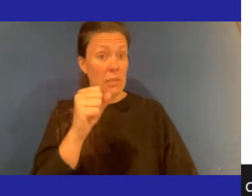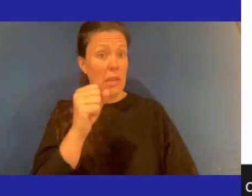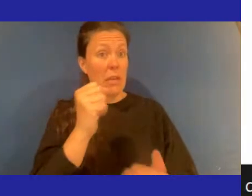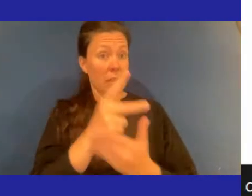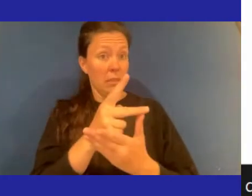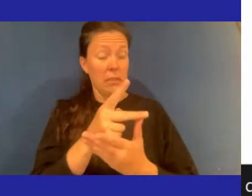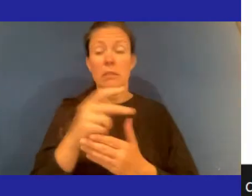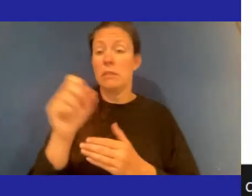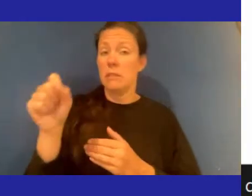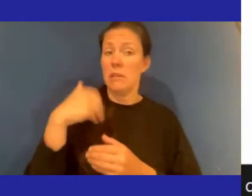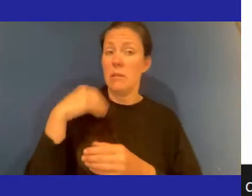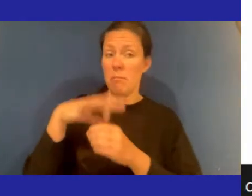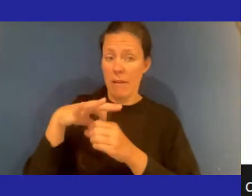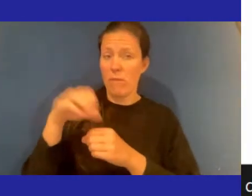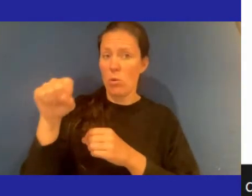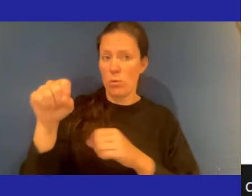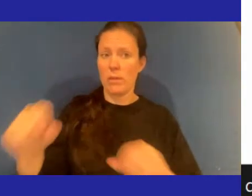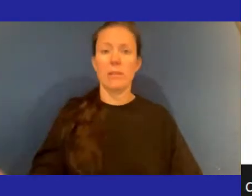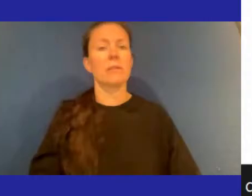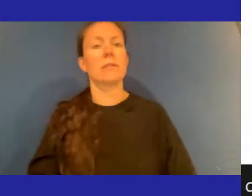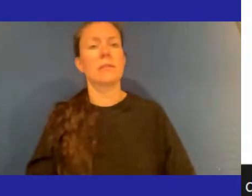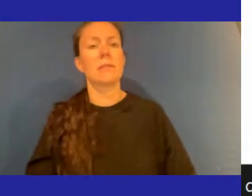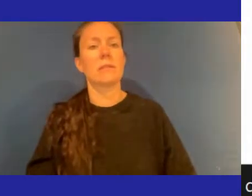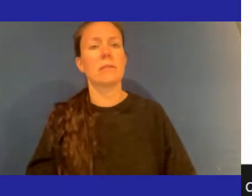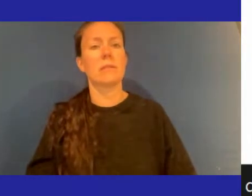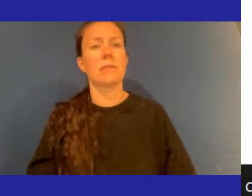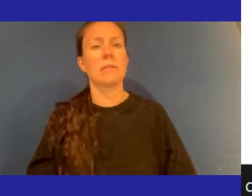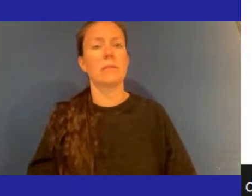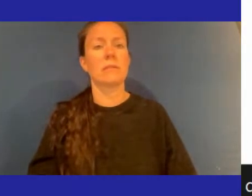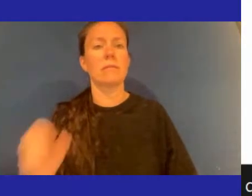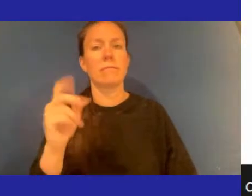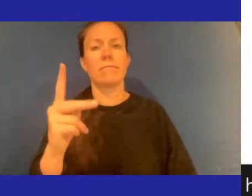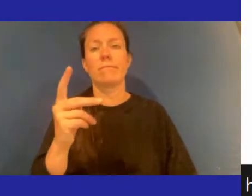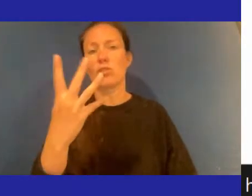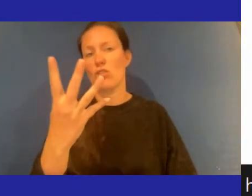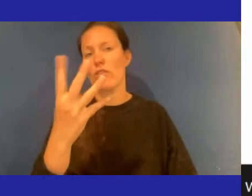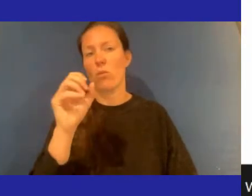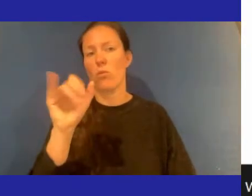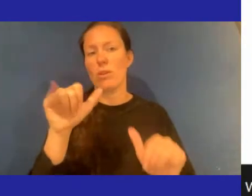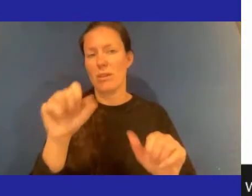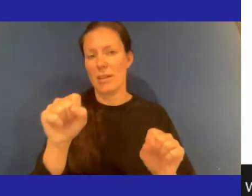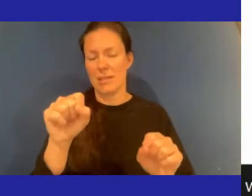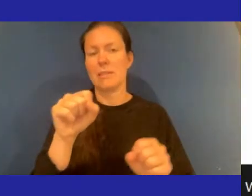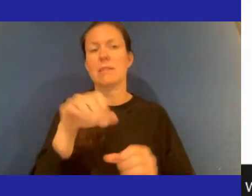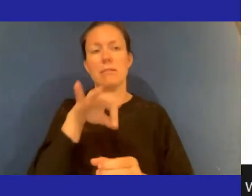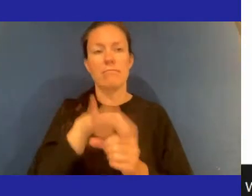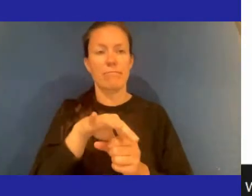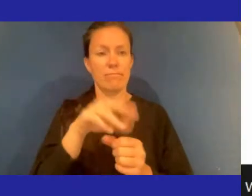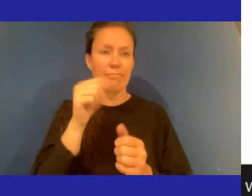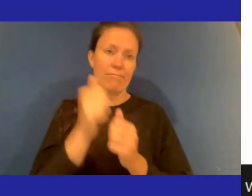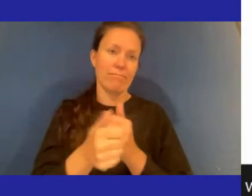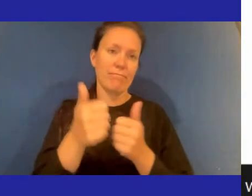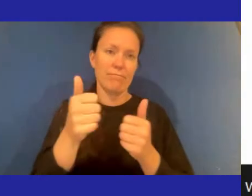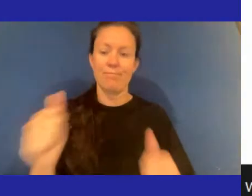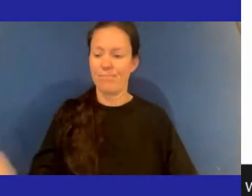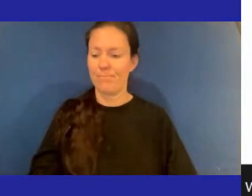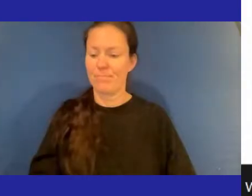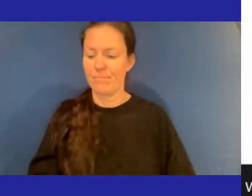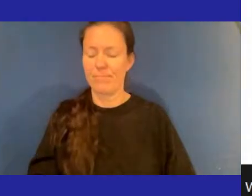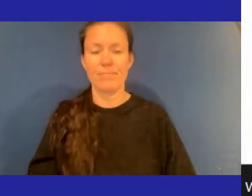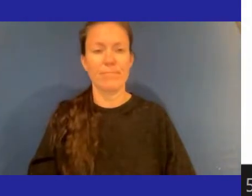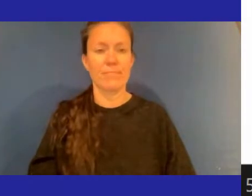Dr. Spiritu, I'm a yes as well. 4 yeses. So We'll see you at the full board. Thank you so much. Thank you. Thank